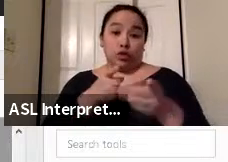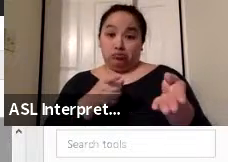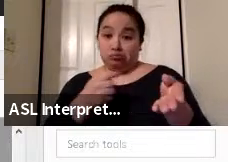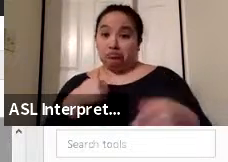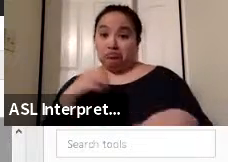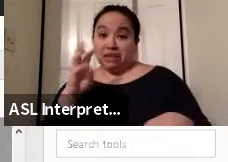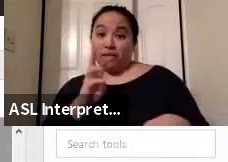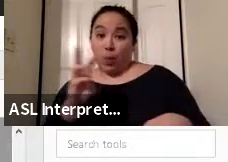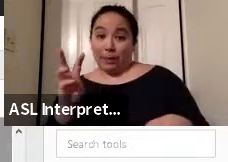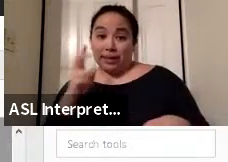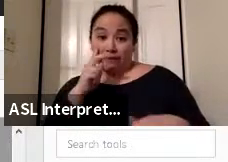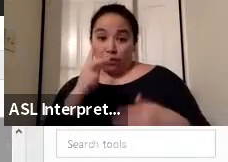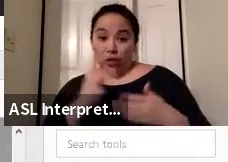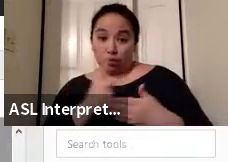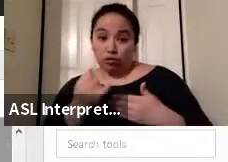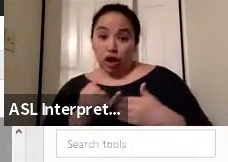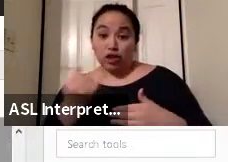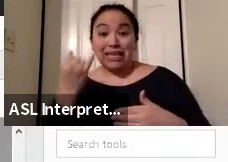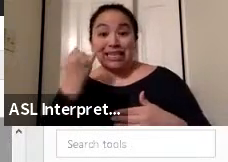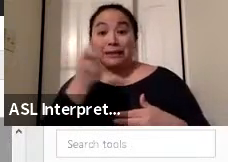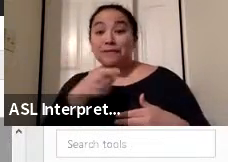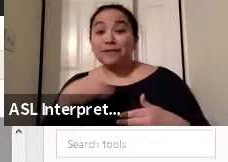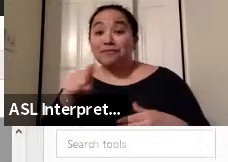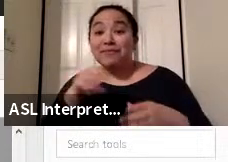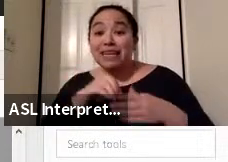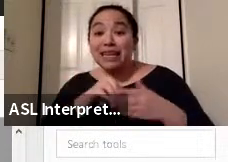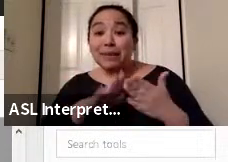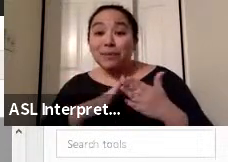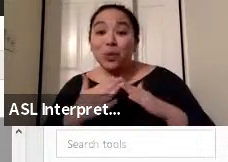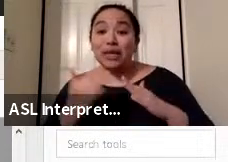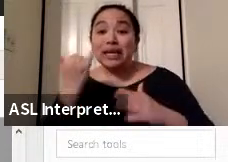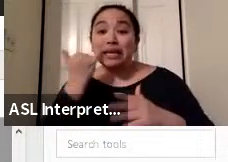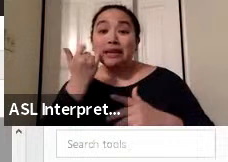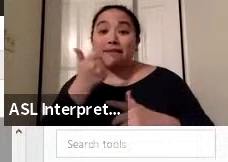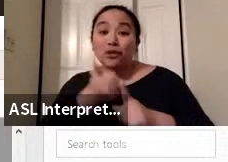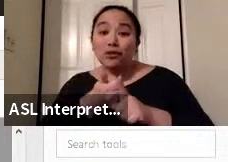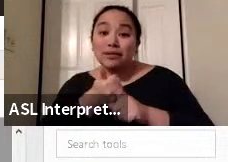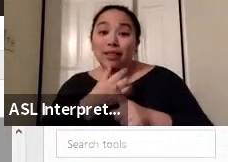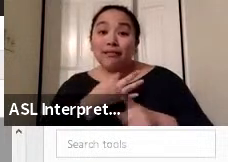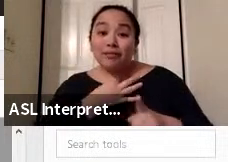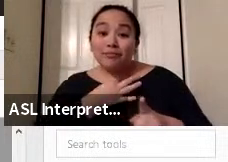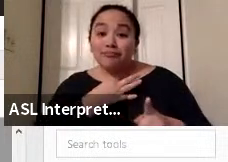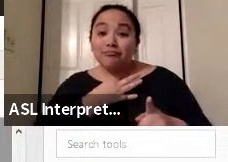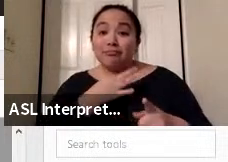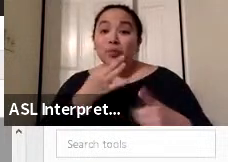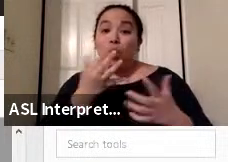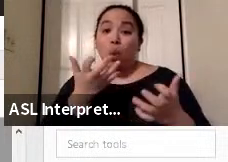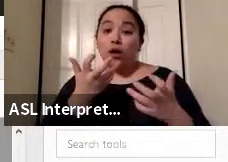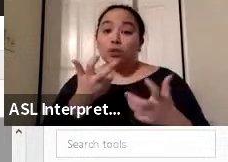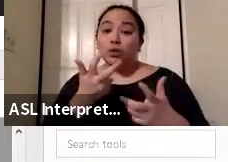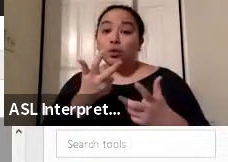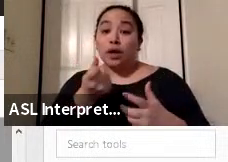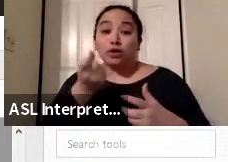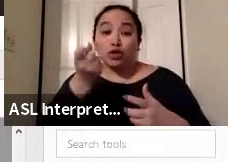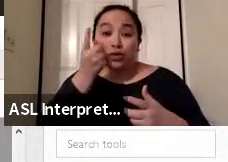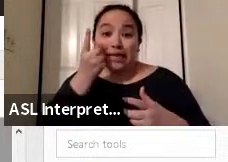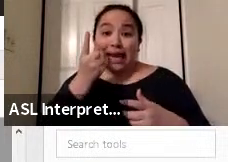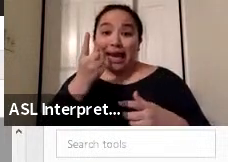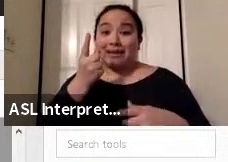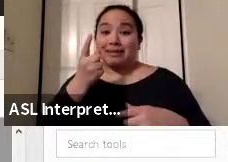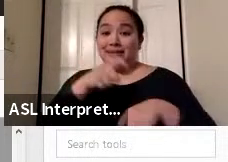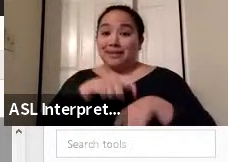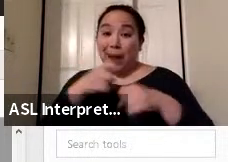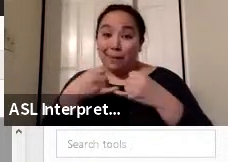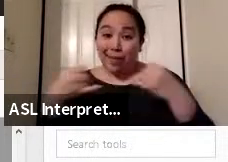for the project. So if anybody in the community is interested on understanding the timeline or what's going on at Chinatown,